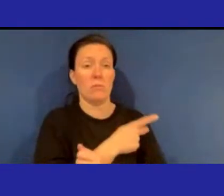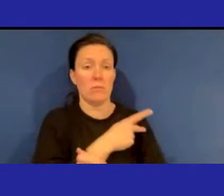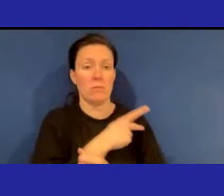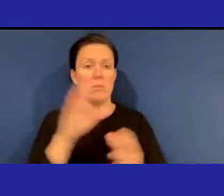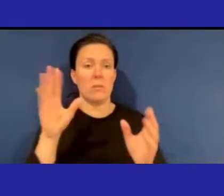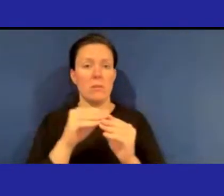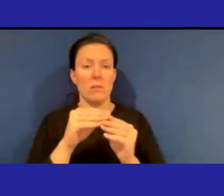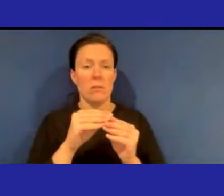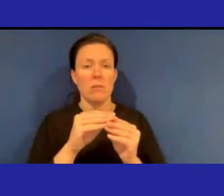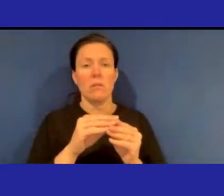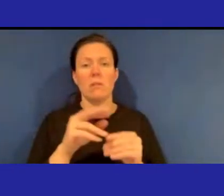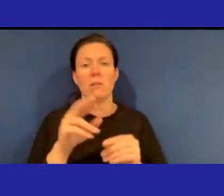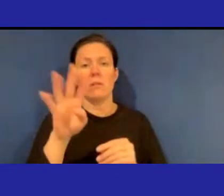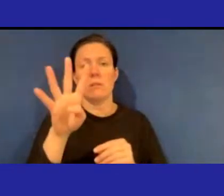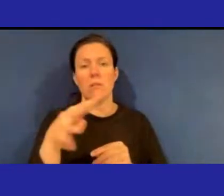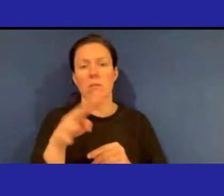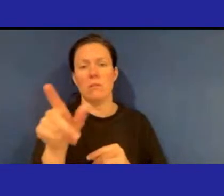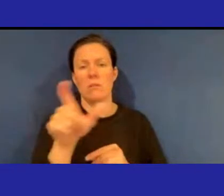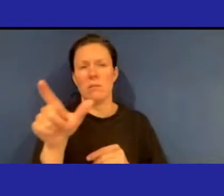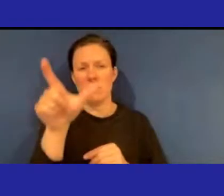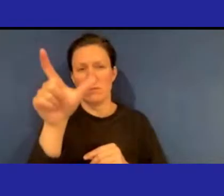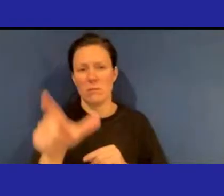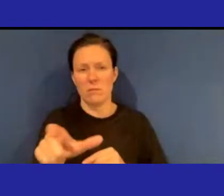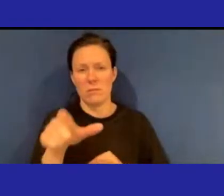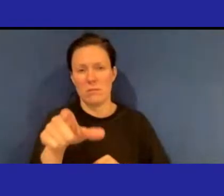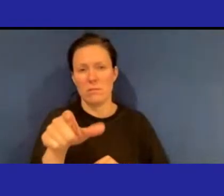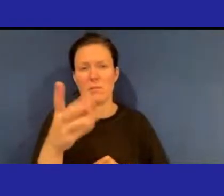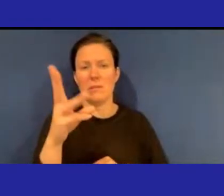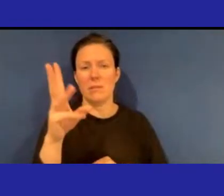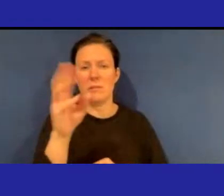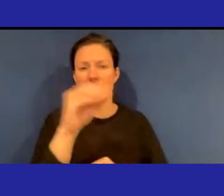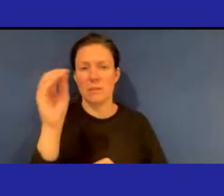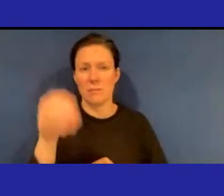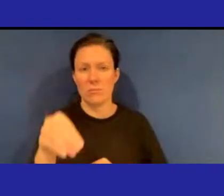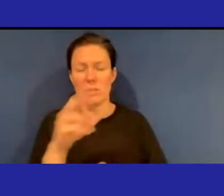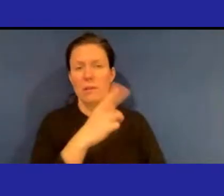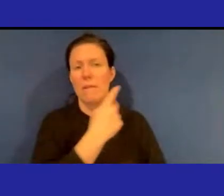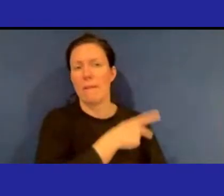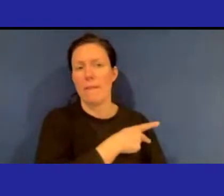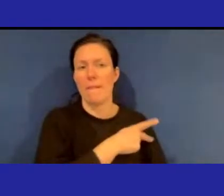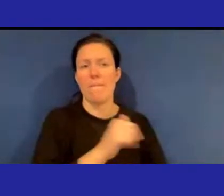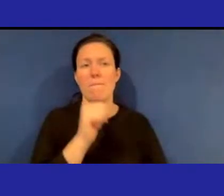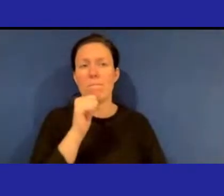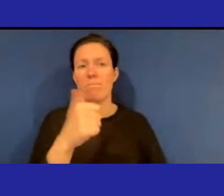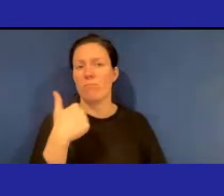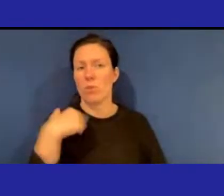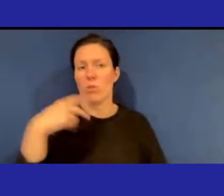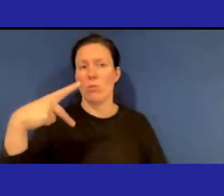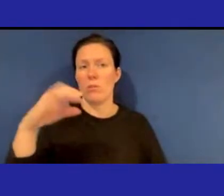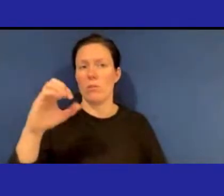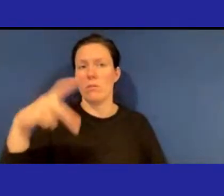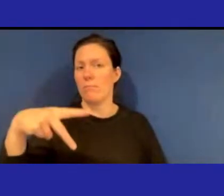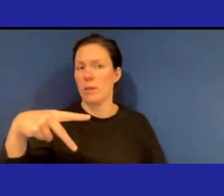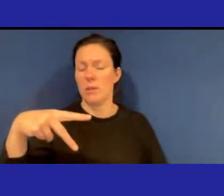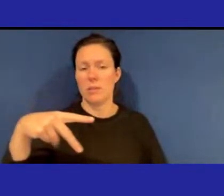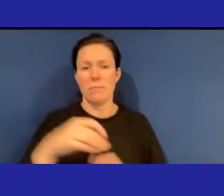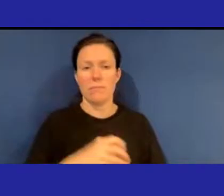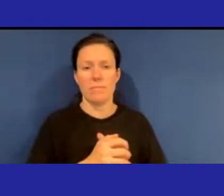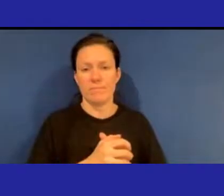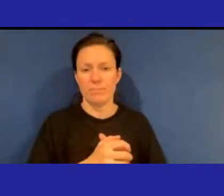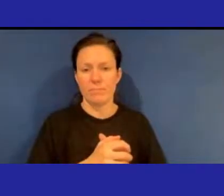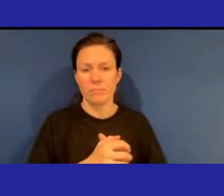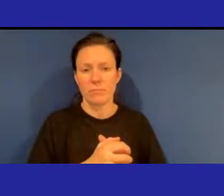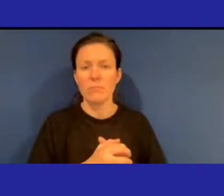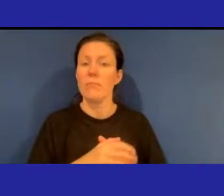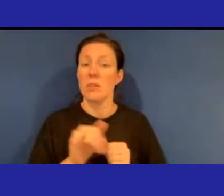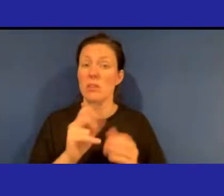table, you'll see that 16% of these patients do not have a PCP. And that is a real opportunity for